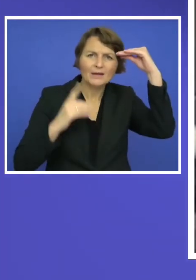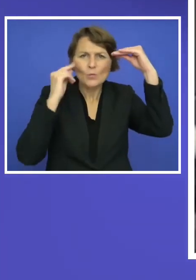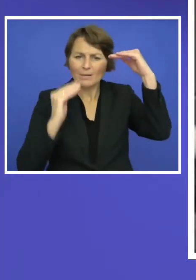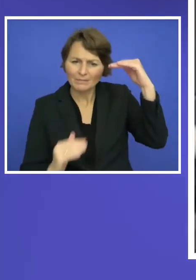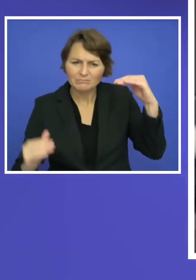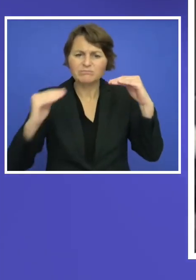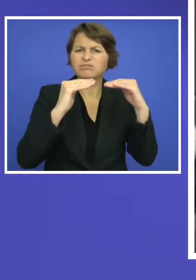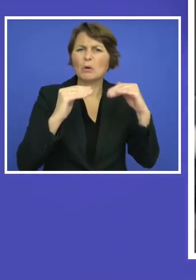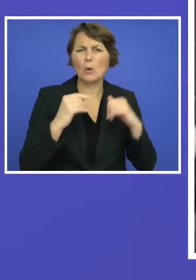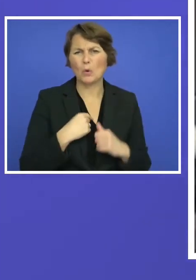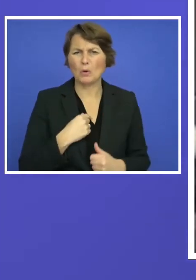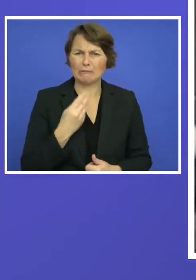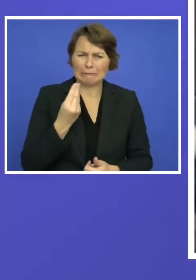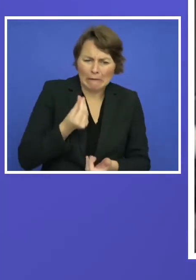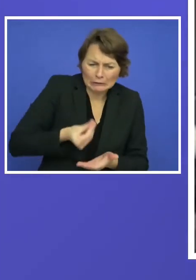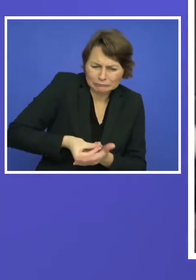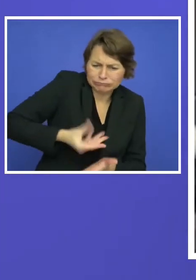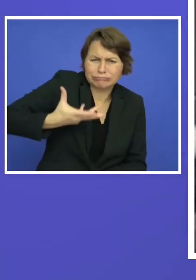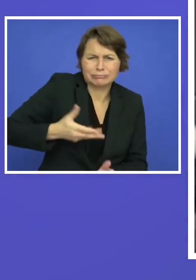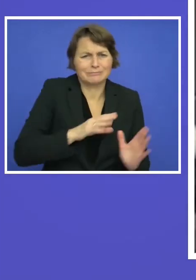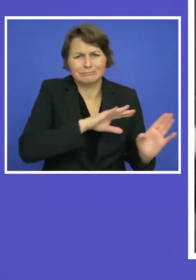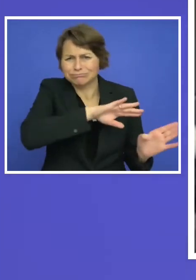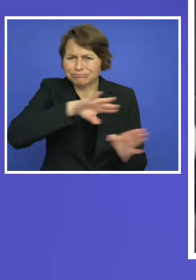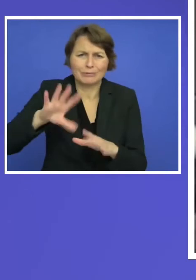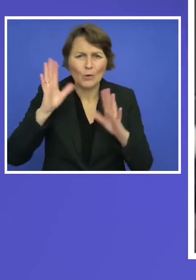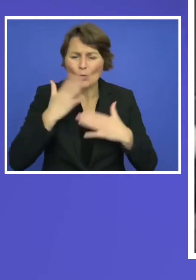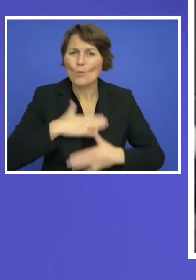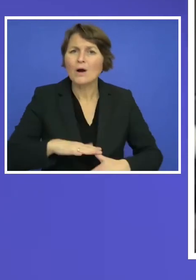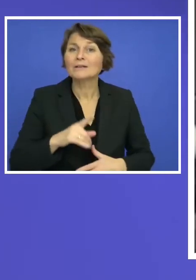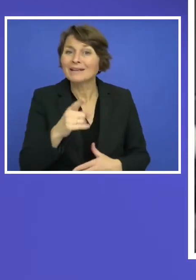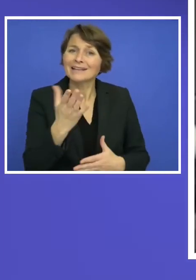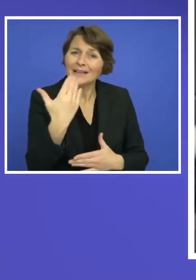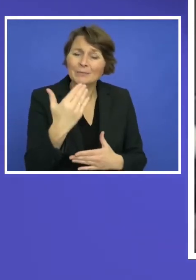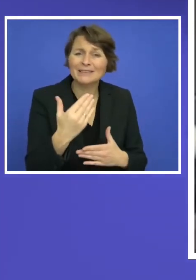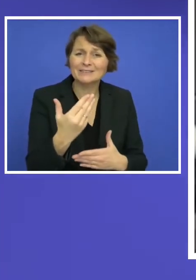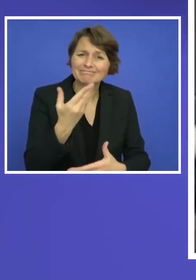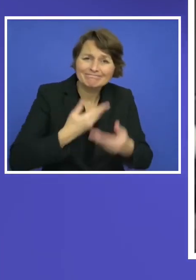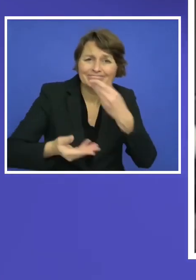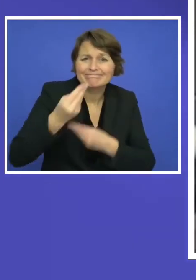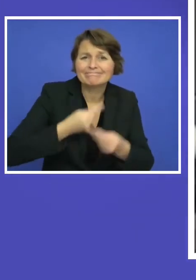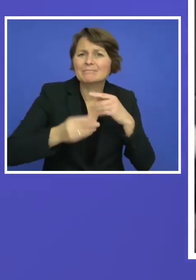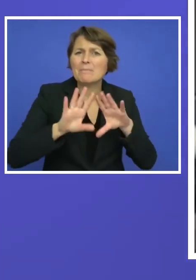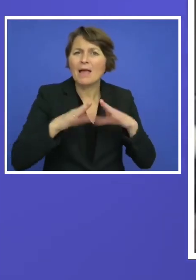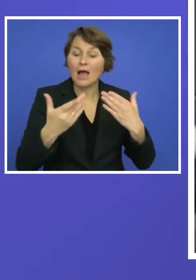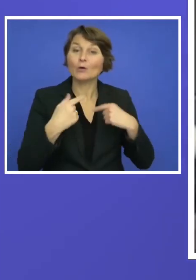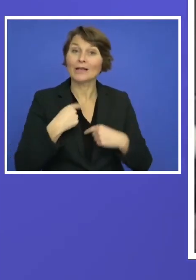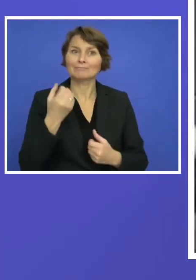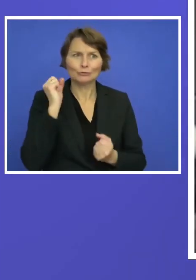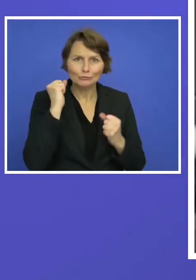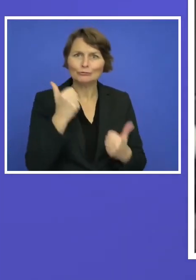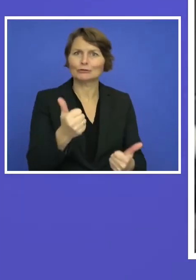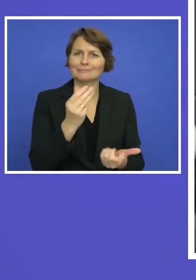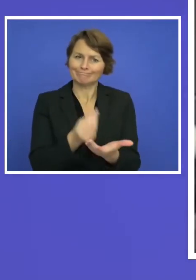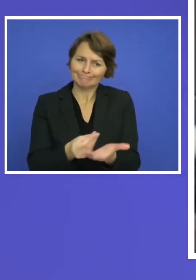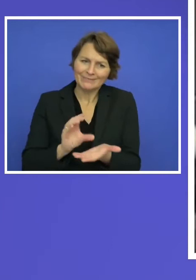see working on gender equality as actually an investment? You alluded to the fact of the labor market. From the OECD